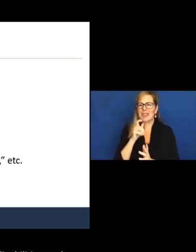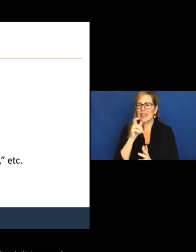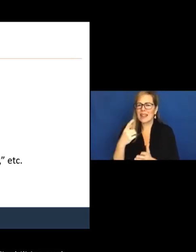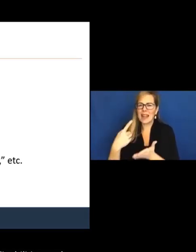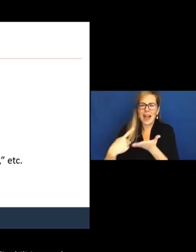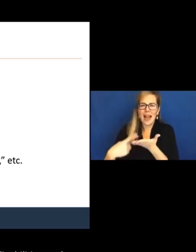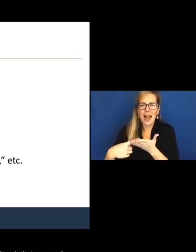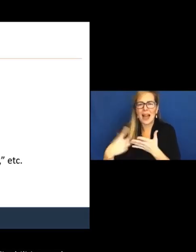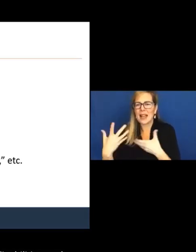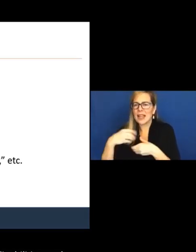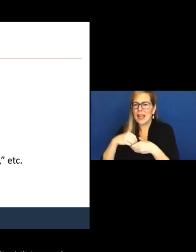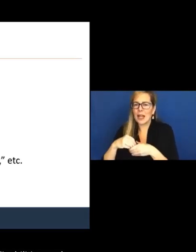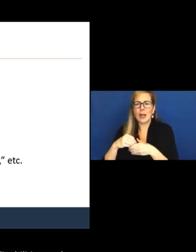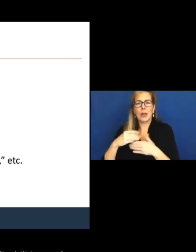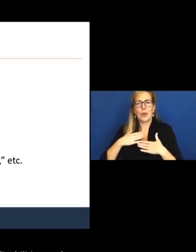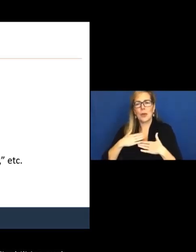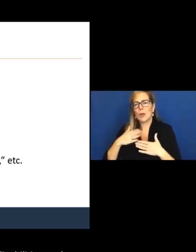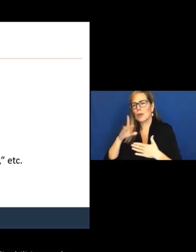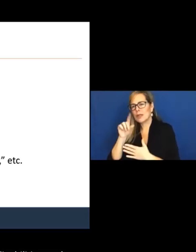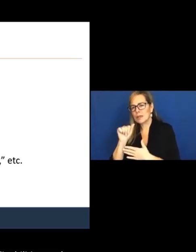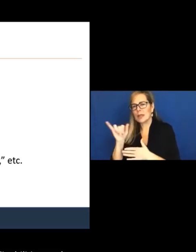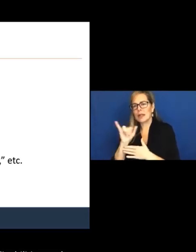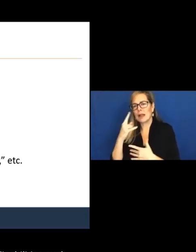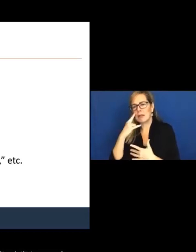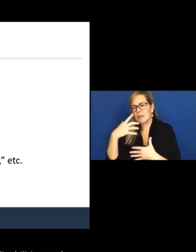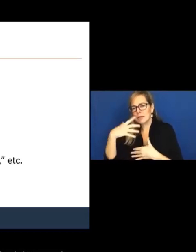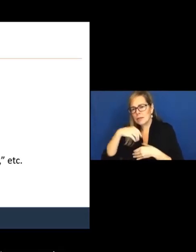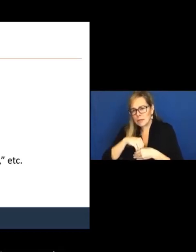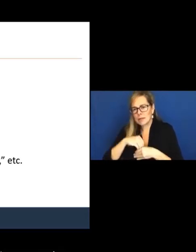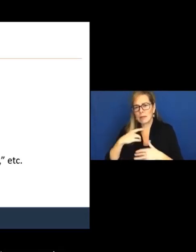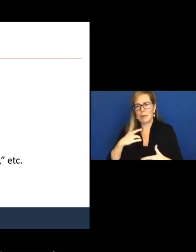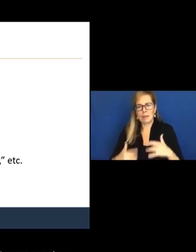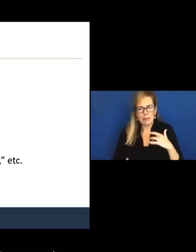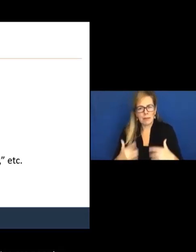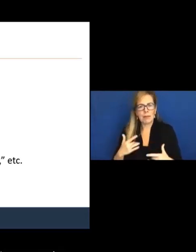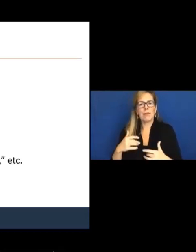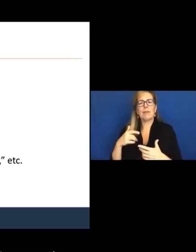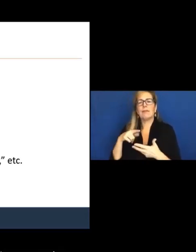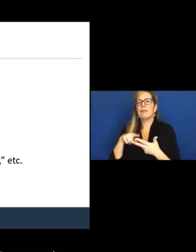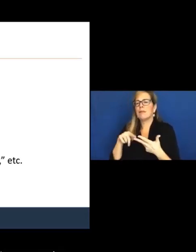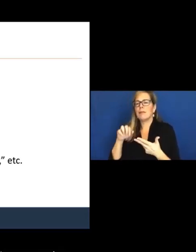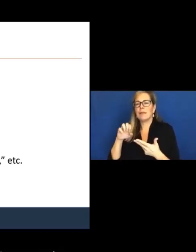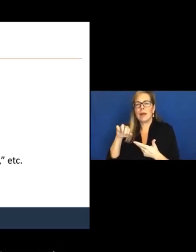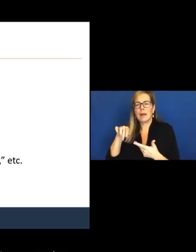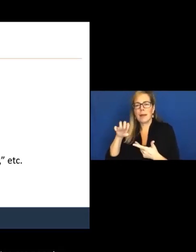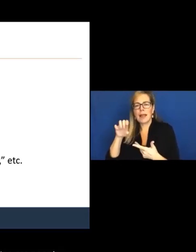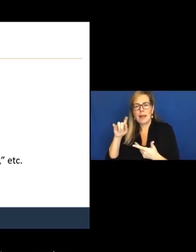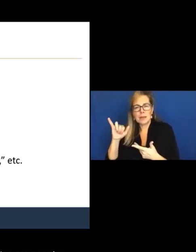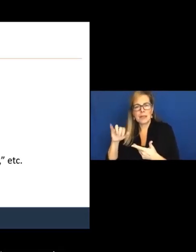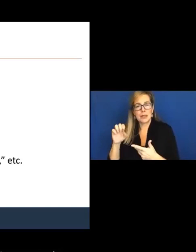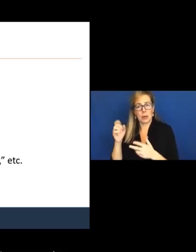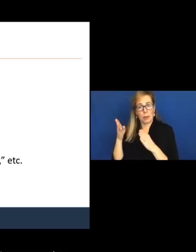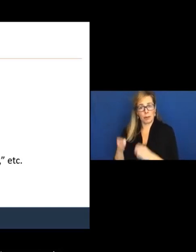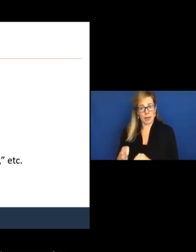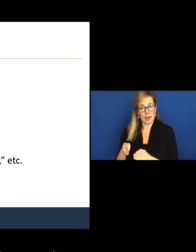bipolarism or depression, autism, epilepsy. So people without disabilities are